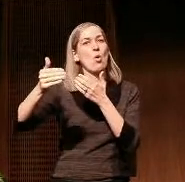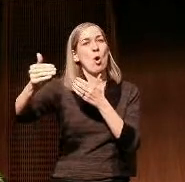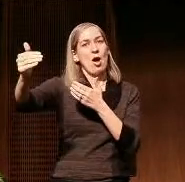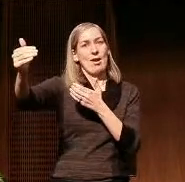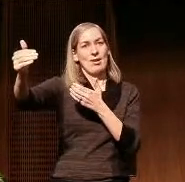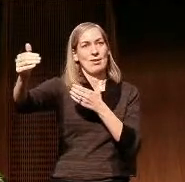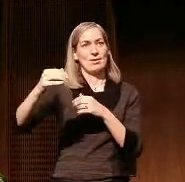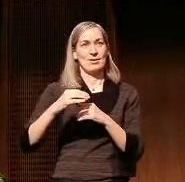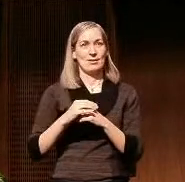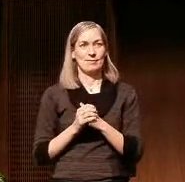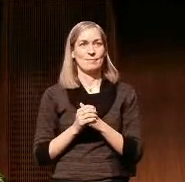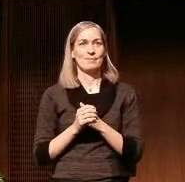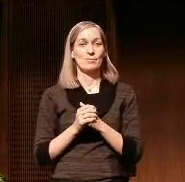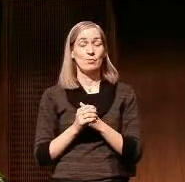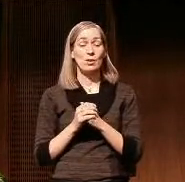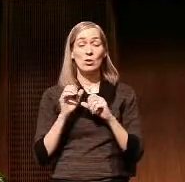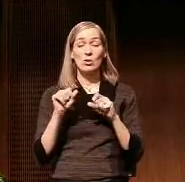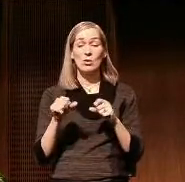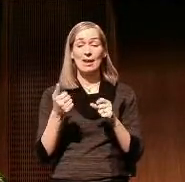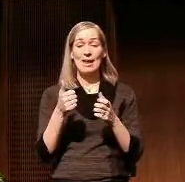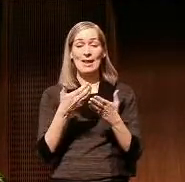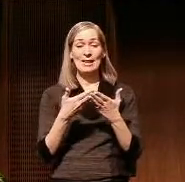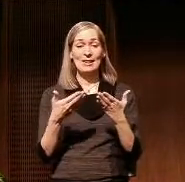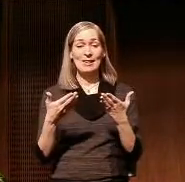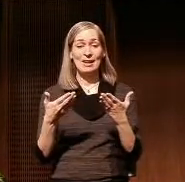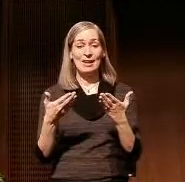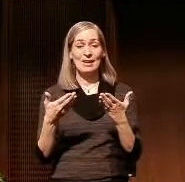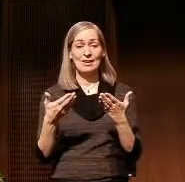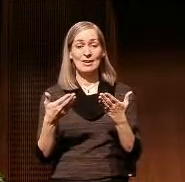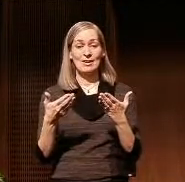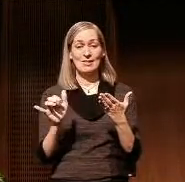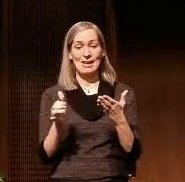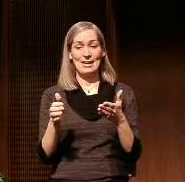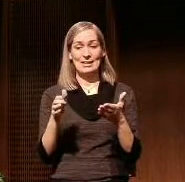Could anything like death be better